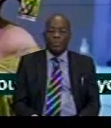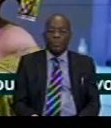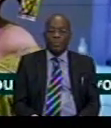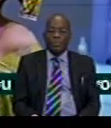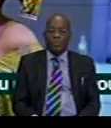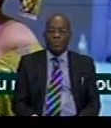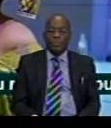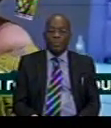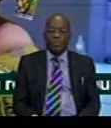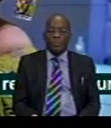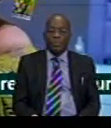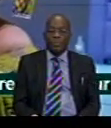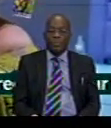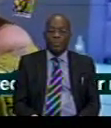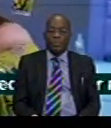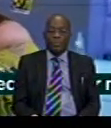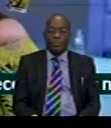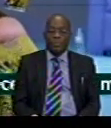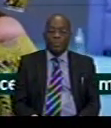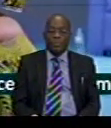écouter son témoignage.